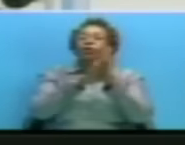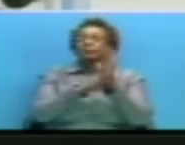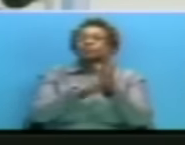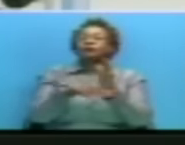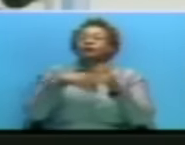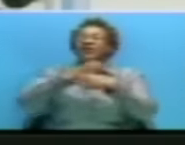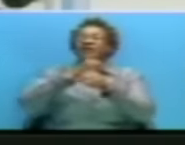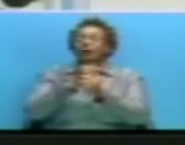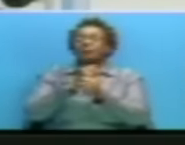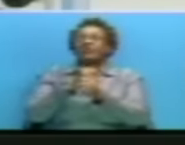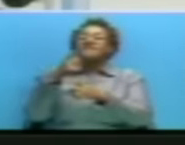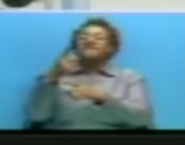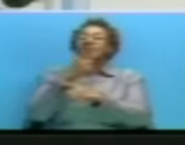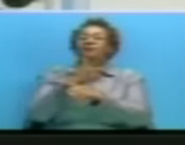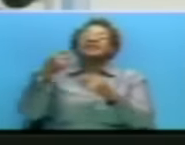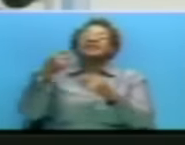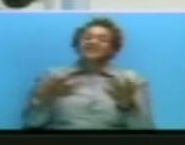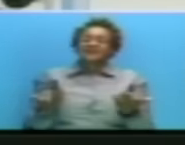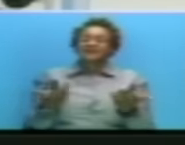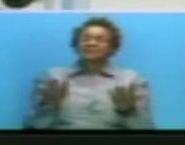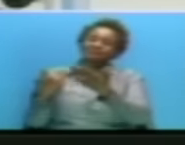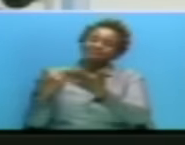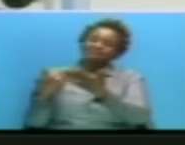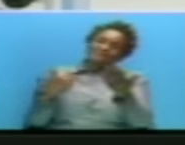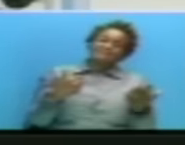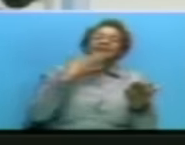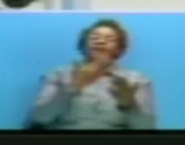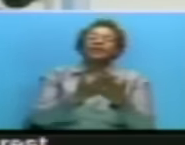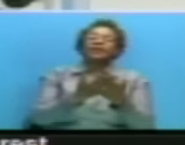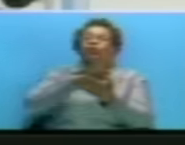right. Ezekiel Mutua, Dimus, Kiprono, and Bonface, Mwangi, thank you all for coming in tonight.